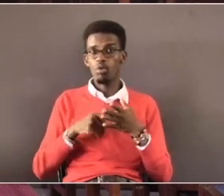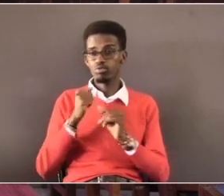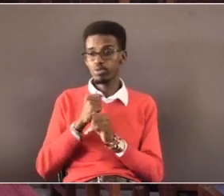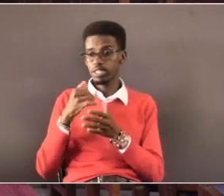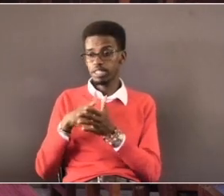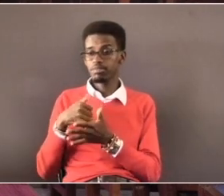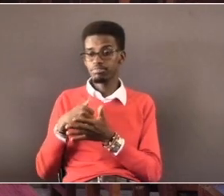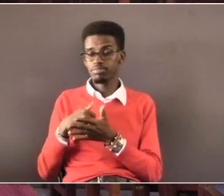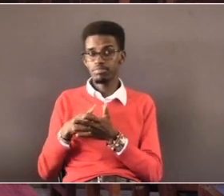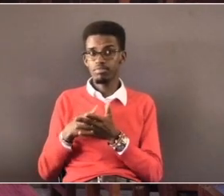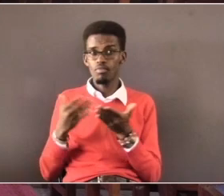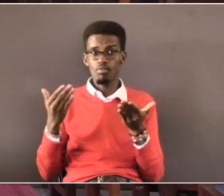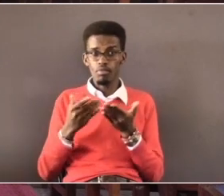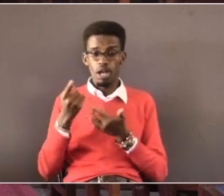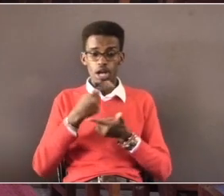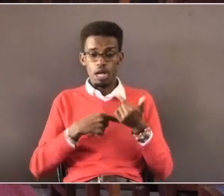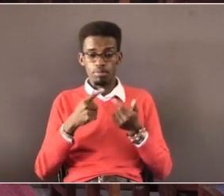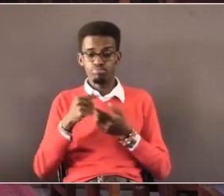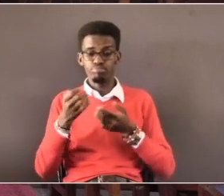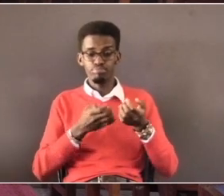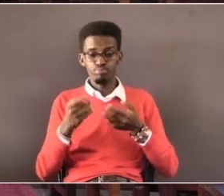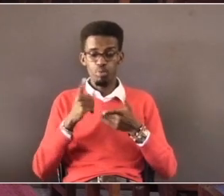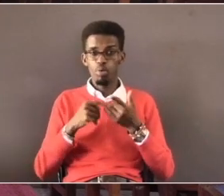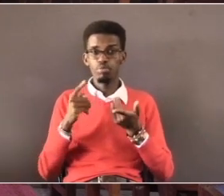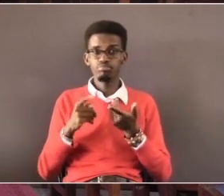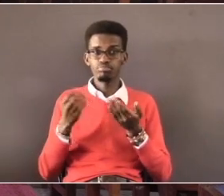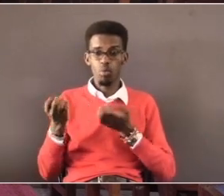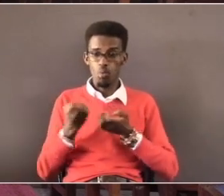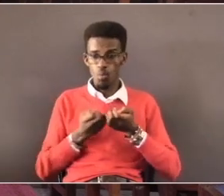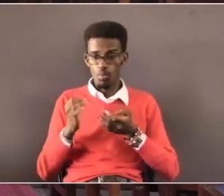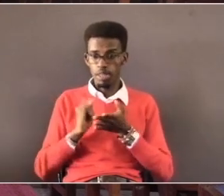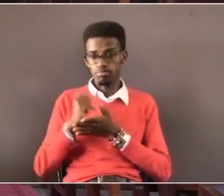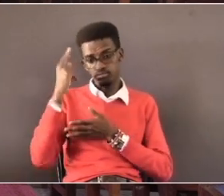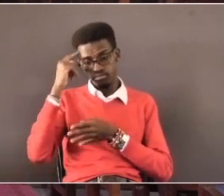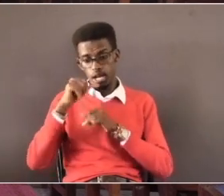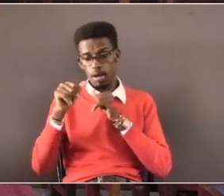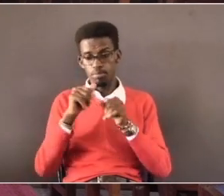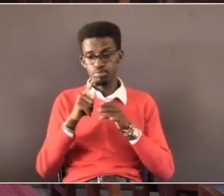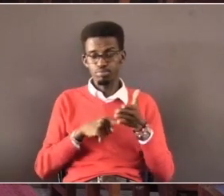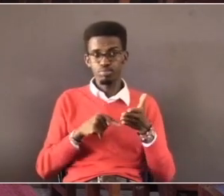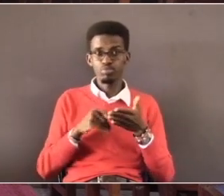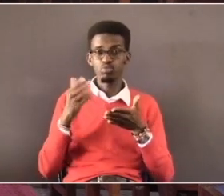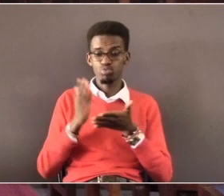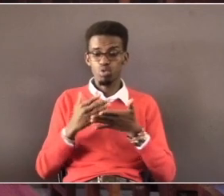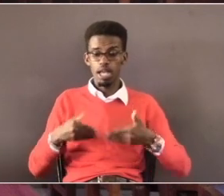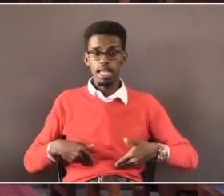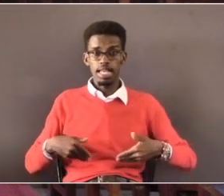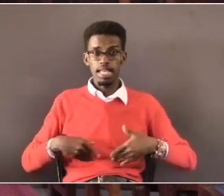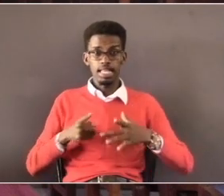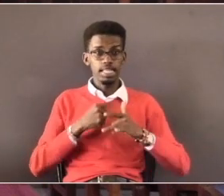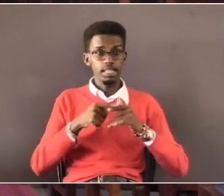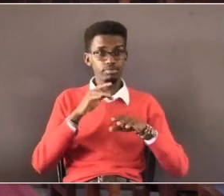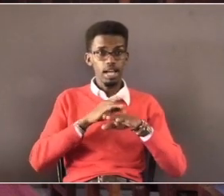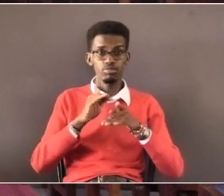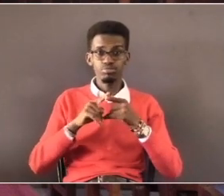it? When it comes to your investments, what are these current investments that you're thinking about? Yes, you're in the youth, but it's never too early